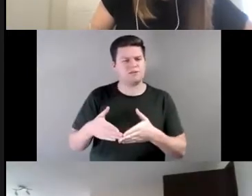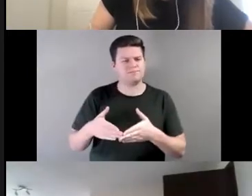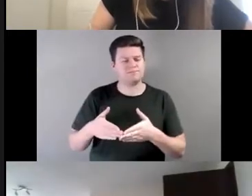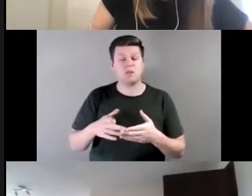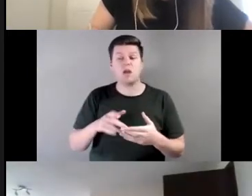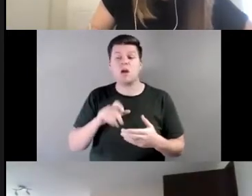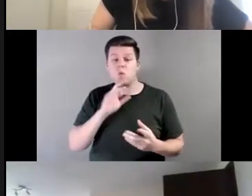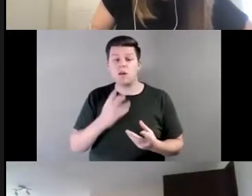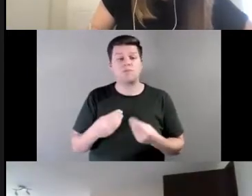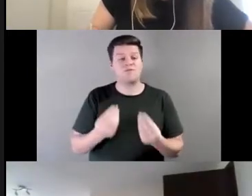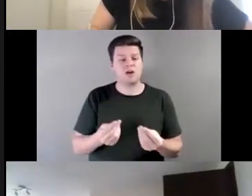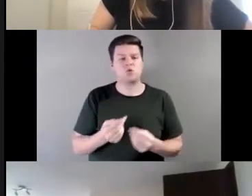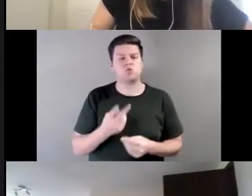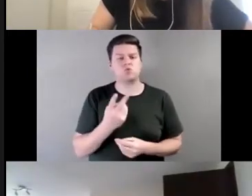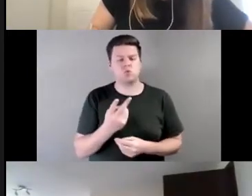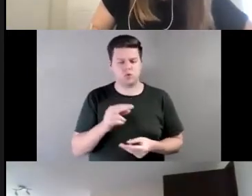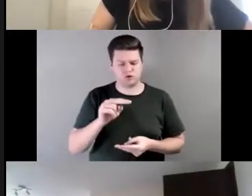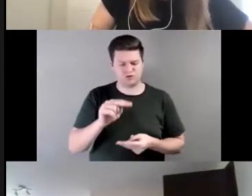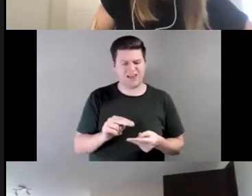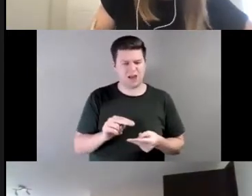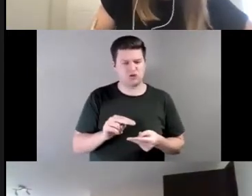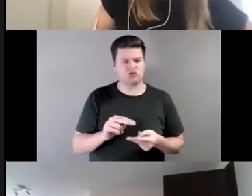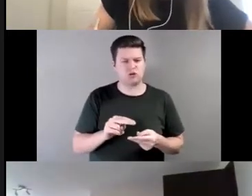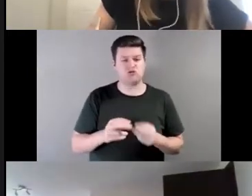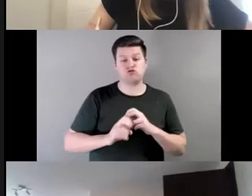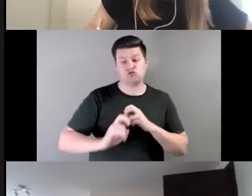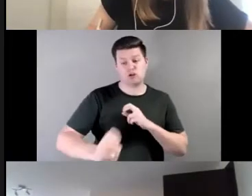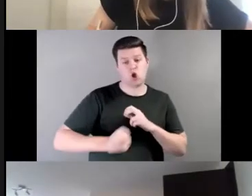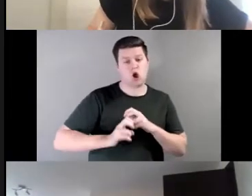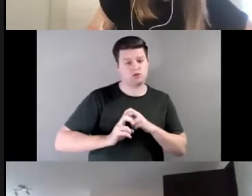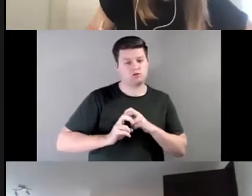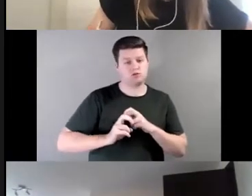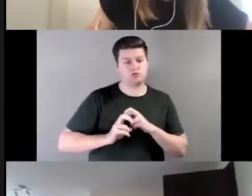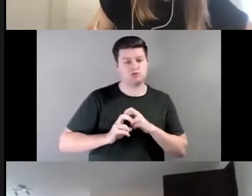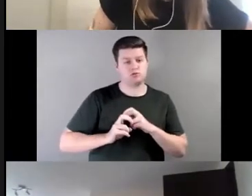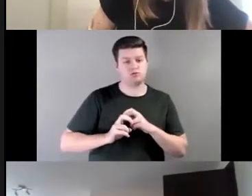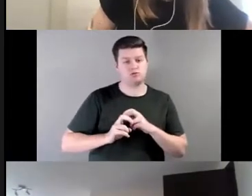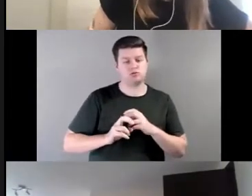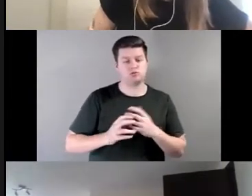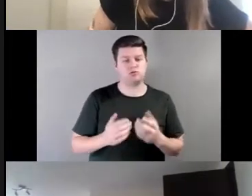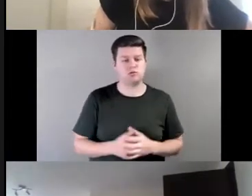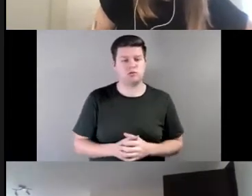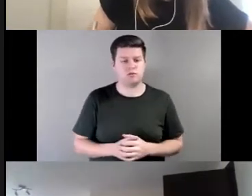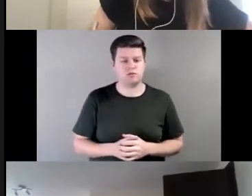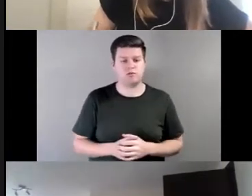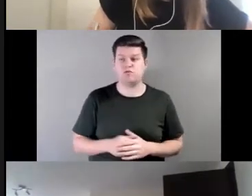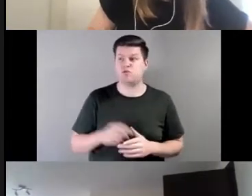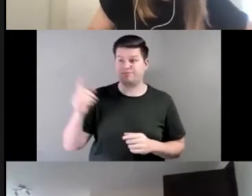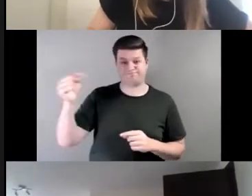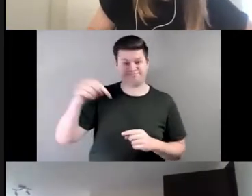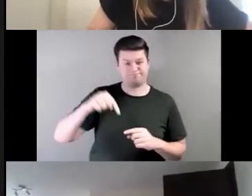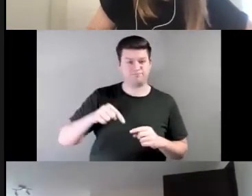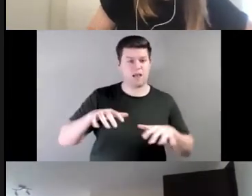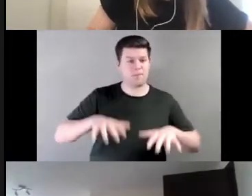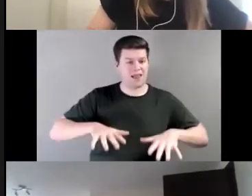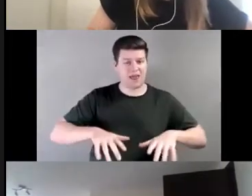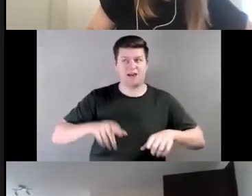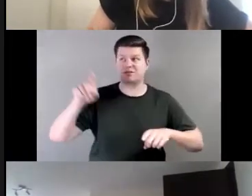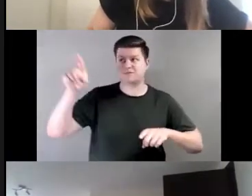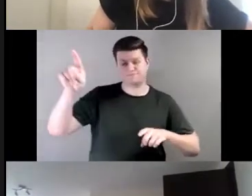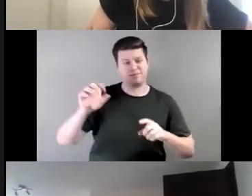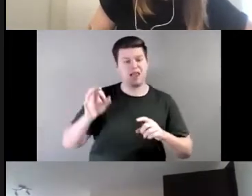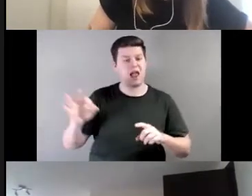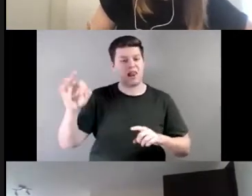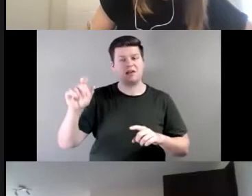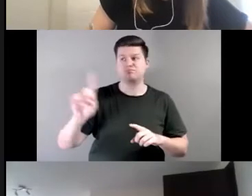concessionary return ferry journeys to the mainland annually. So in effect, it's four vouchers, which will